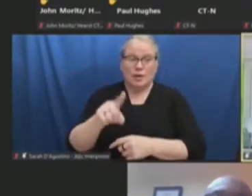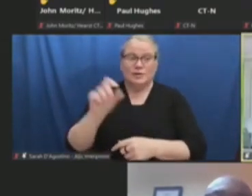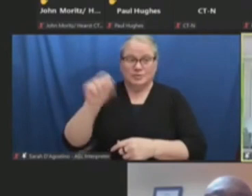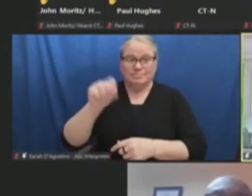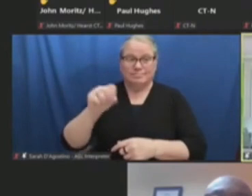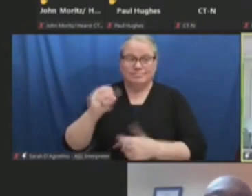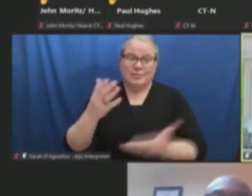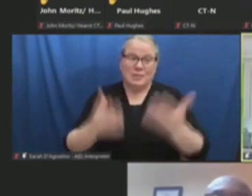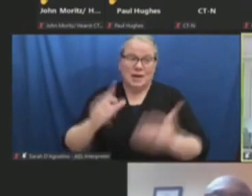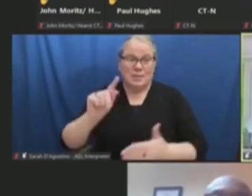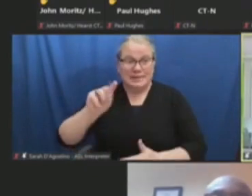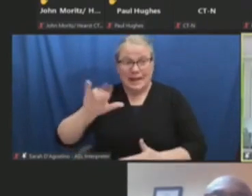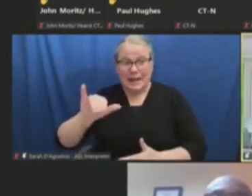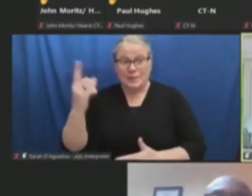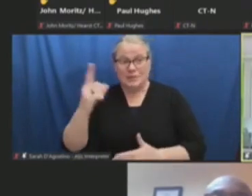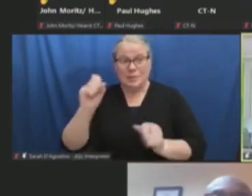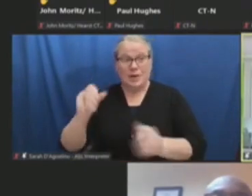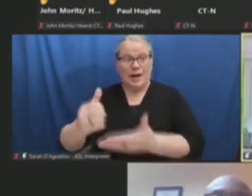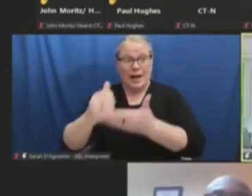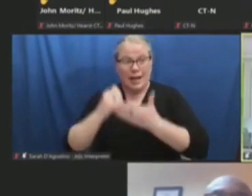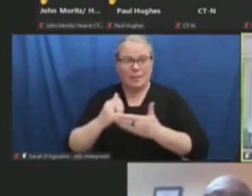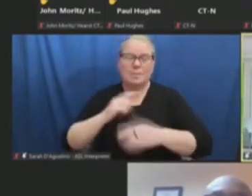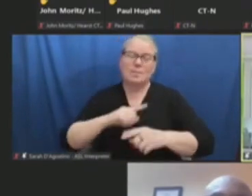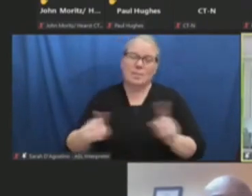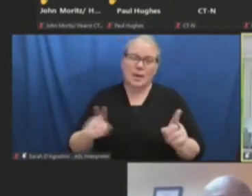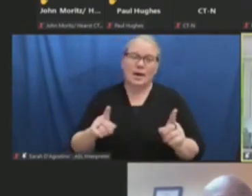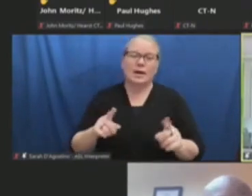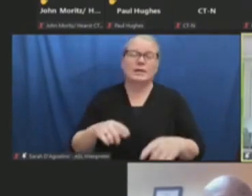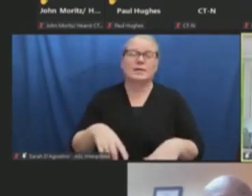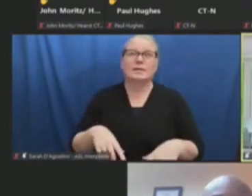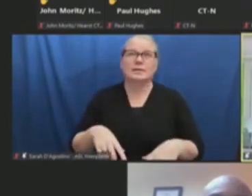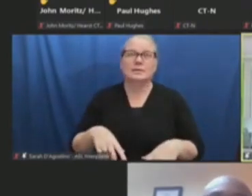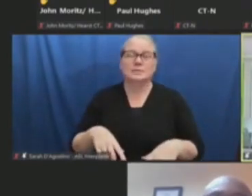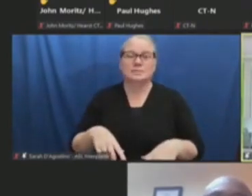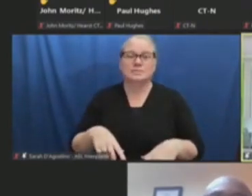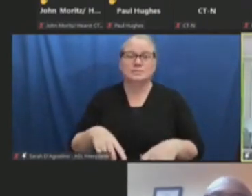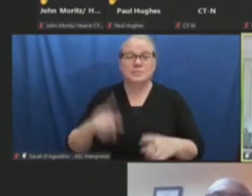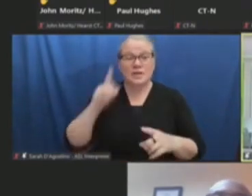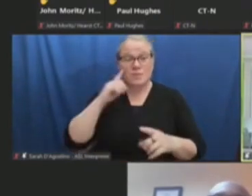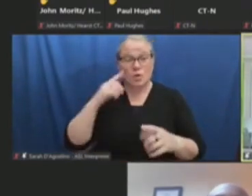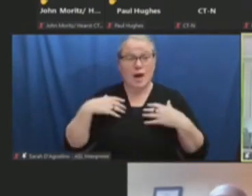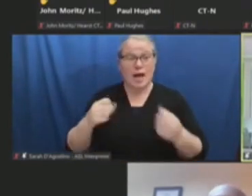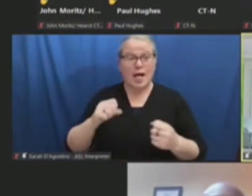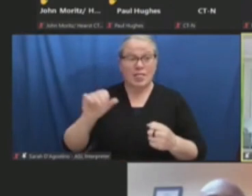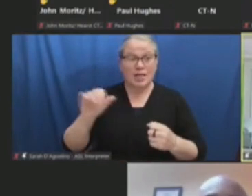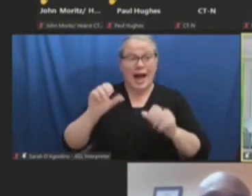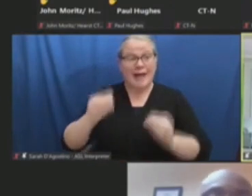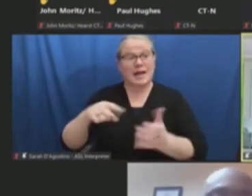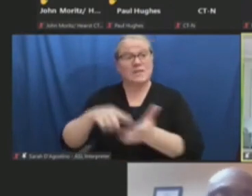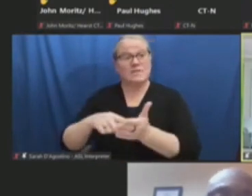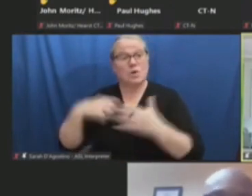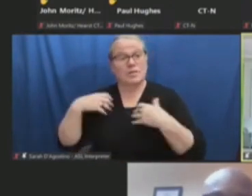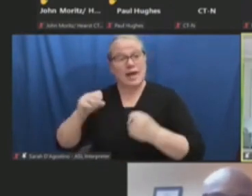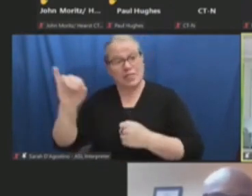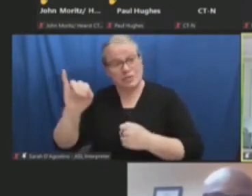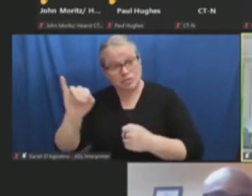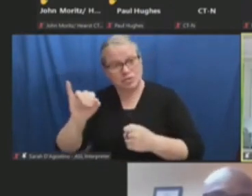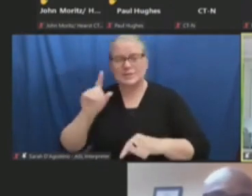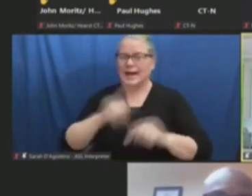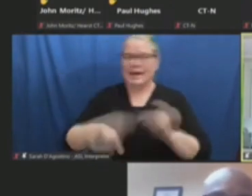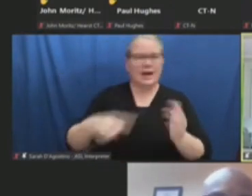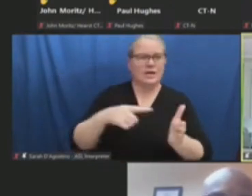maybe Tammy or somebody can help me. But there's an old phrase: I can afford the health insurance, but I still can't afford the health care. And that's